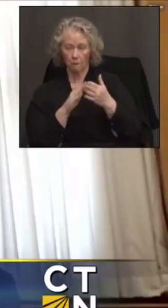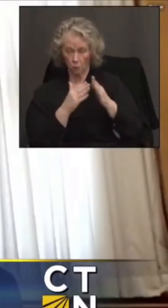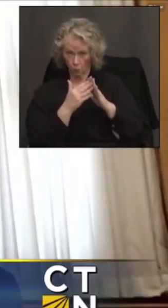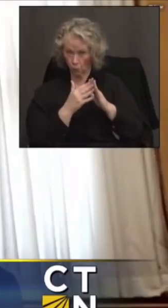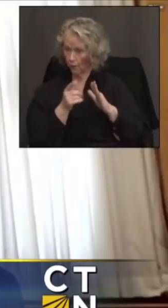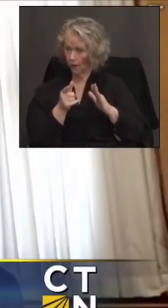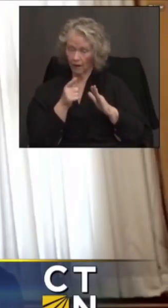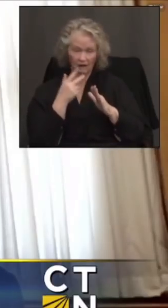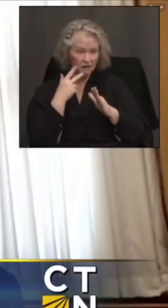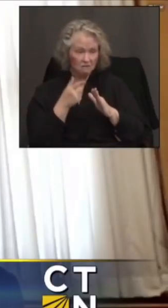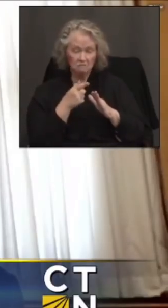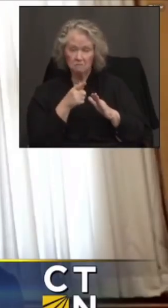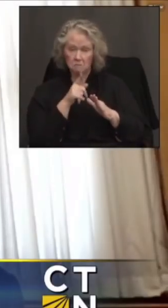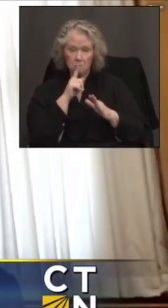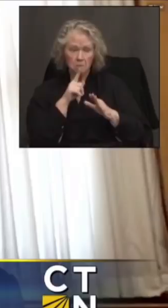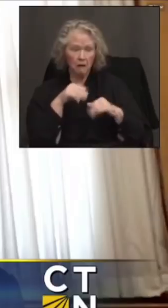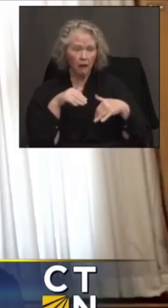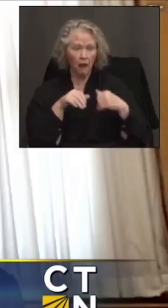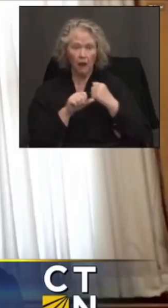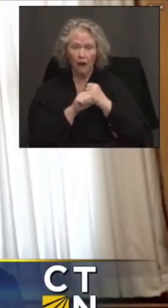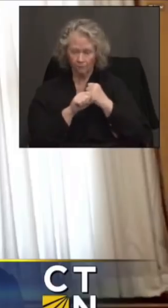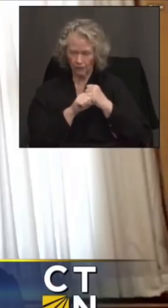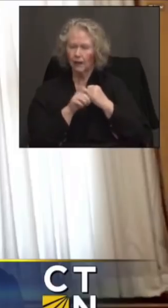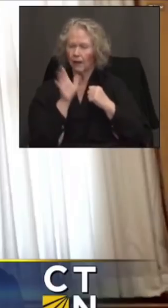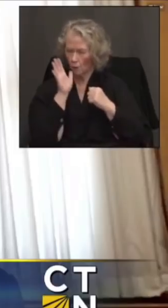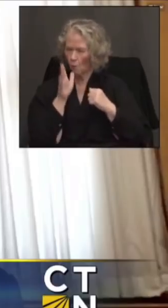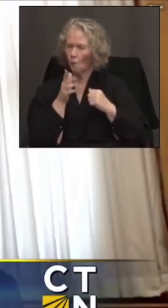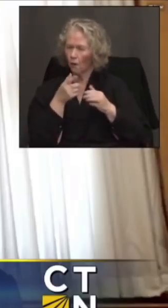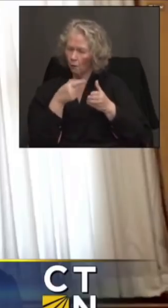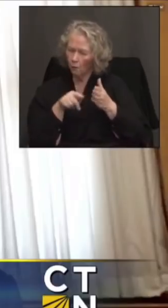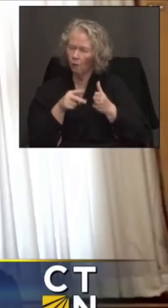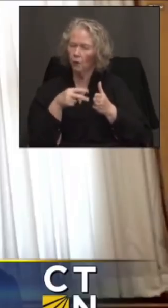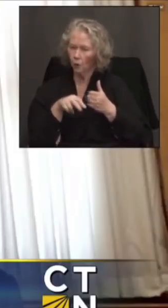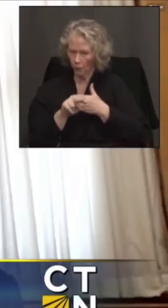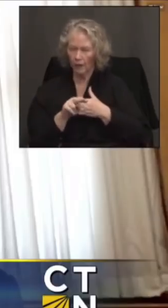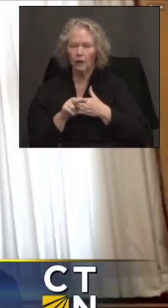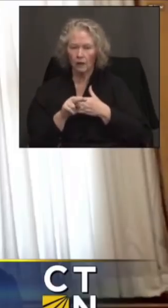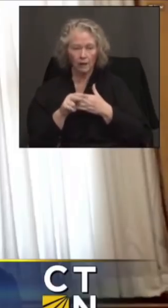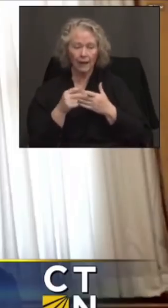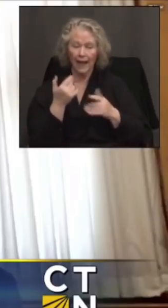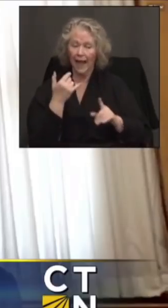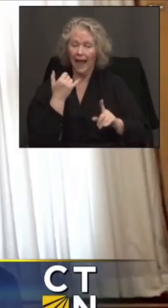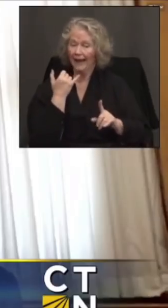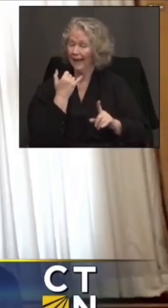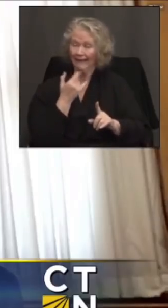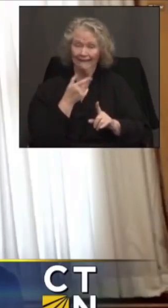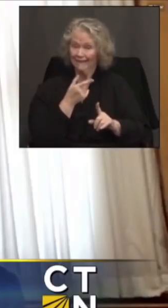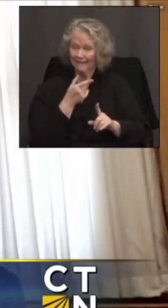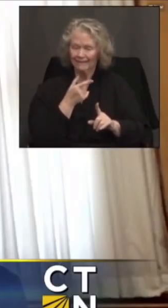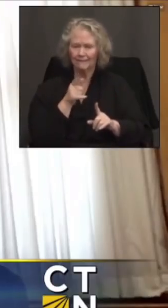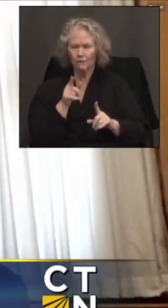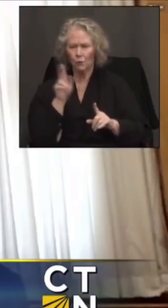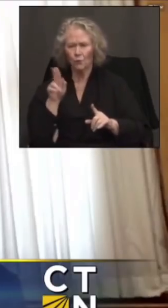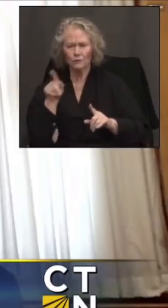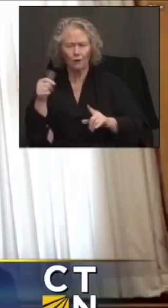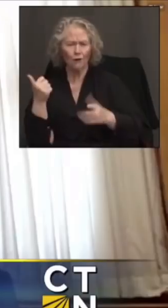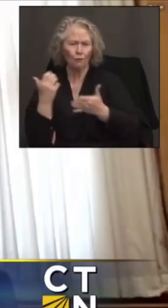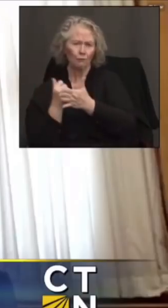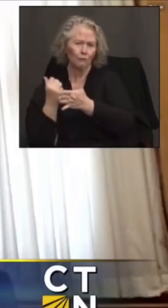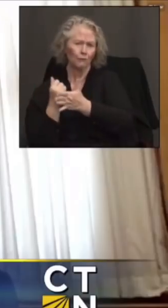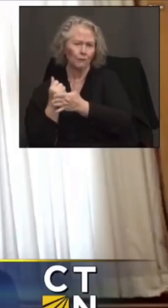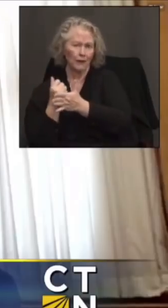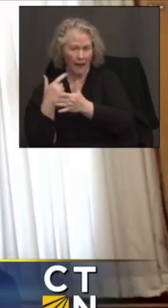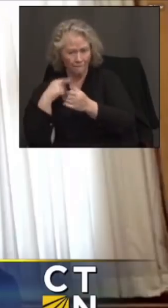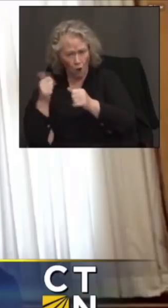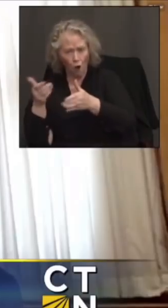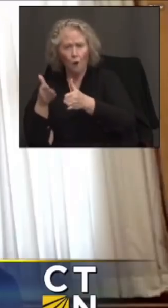next week or two. And so hang in there or keep looking at some of the other options. As we mentioned just a moment ago, there are a lot of other